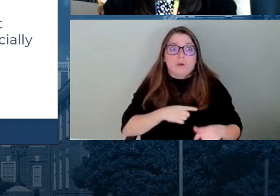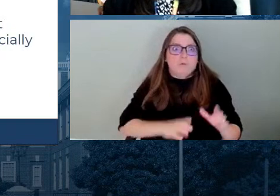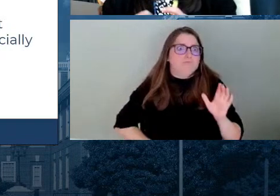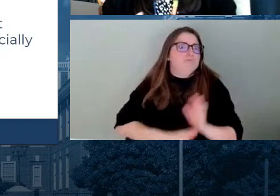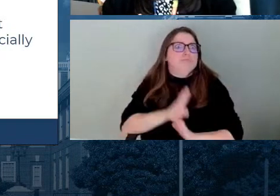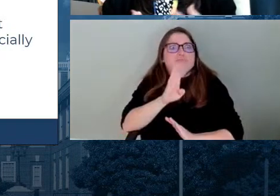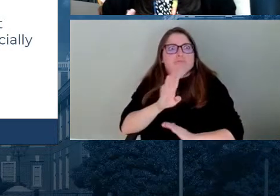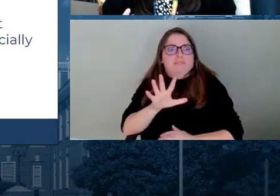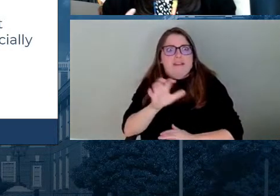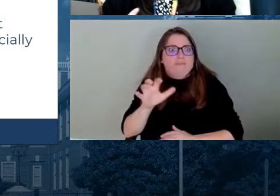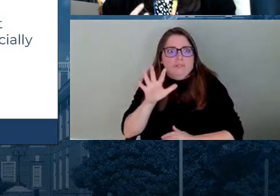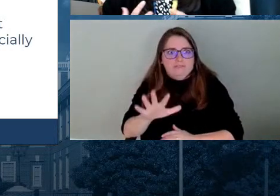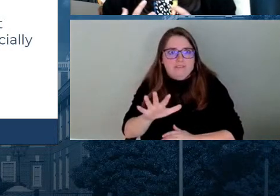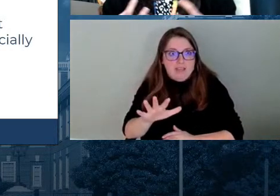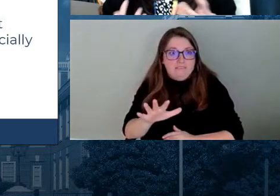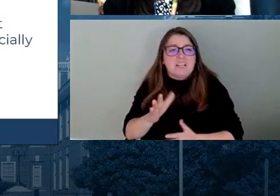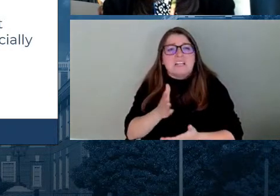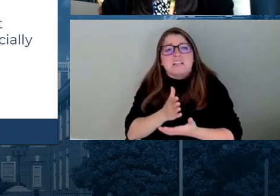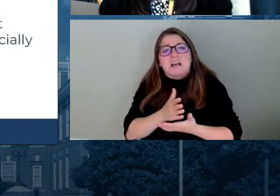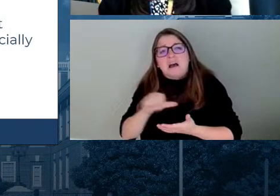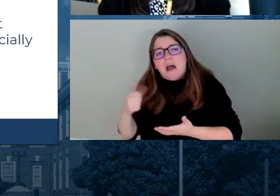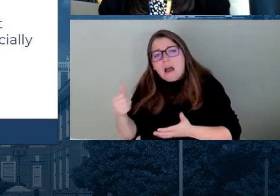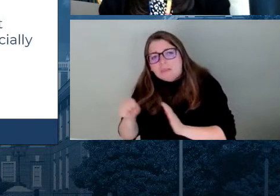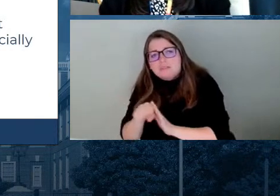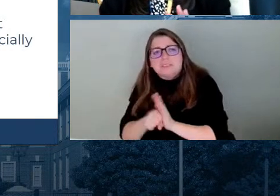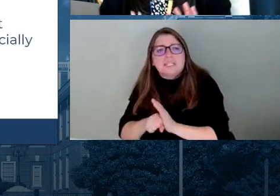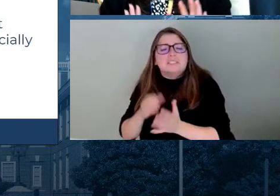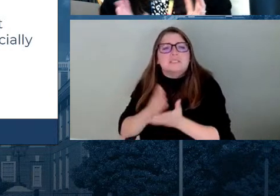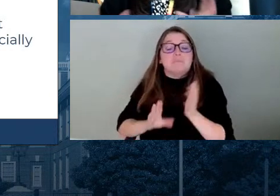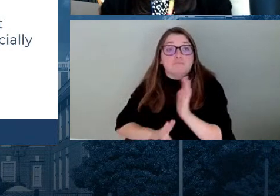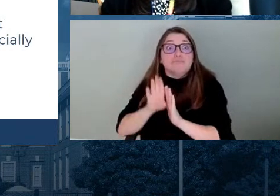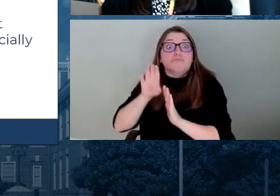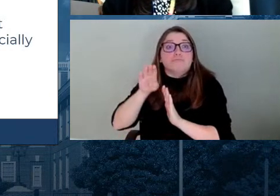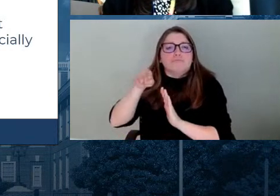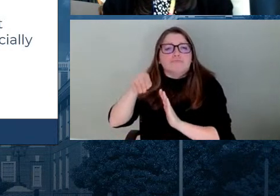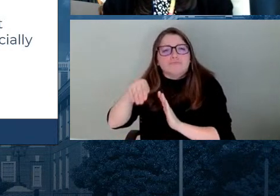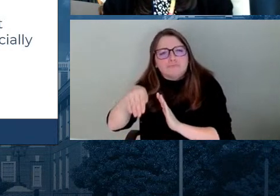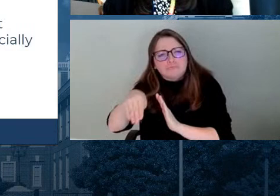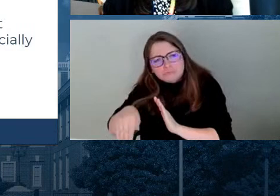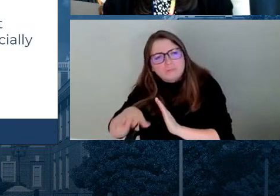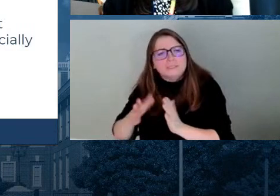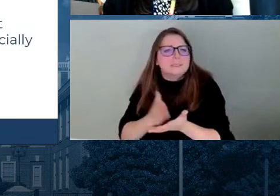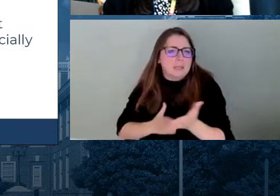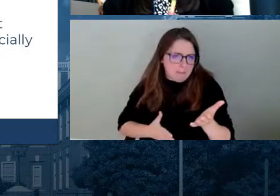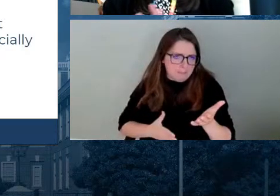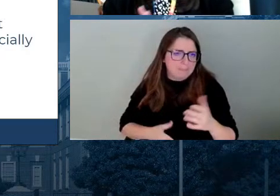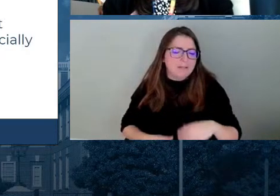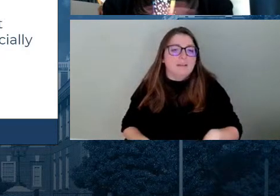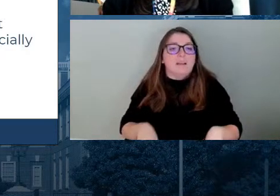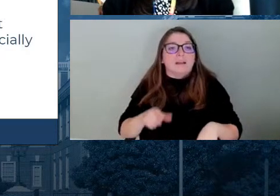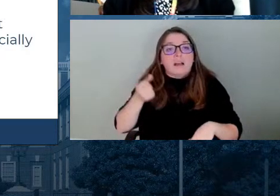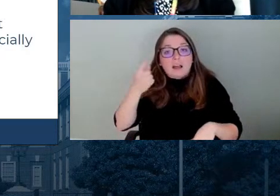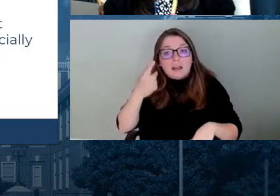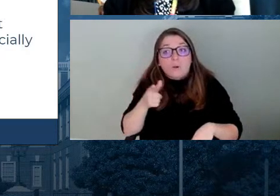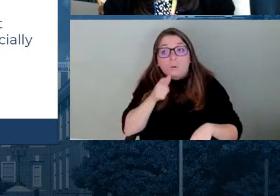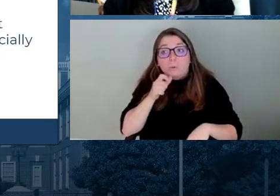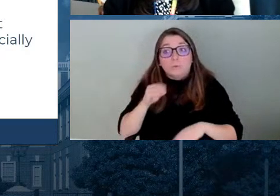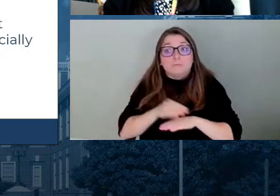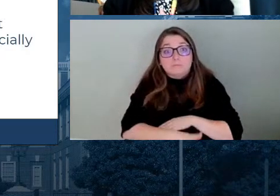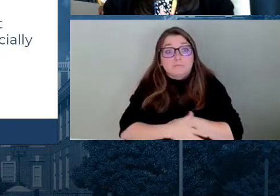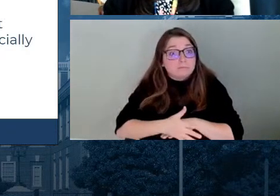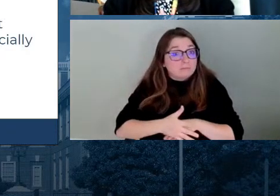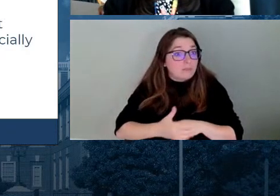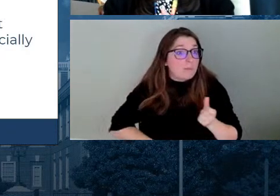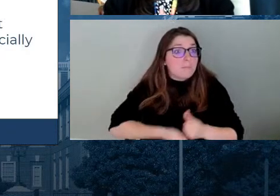Delaware. But in terms of who this impacts, or really the hardest hit populations, it can occur in any